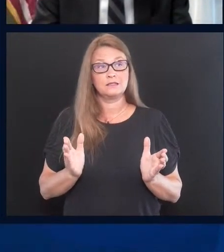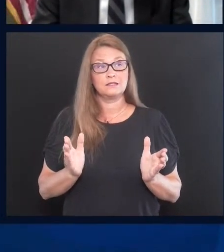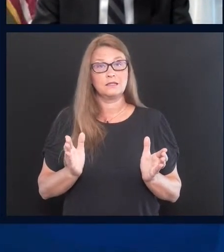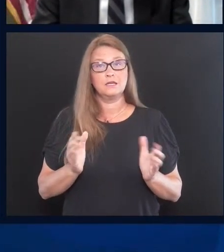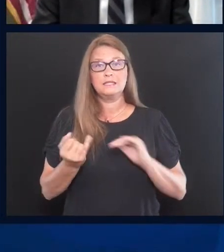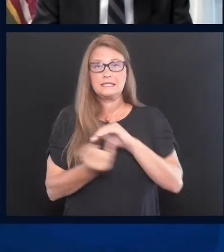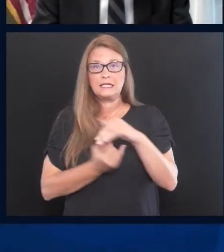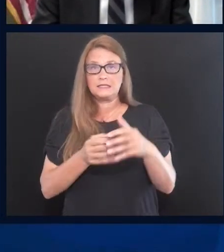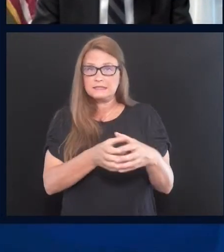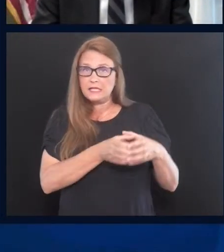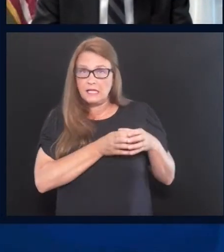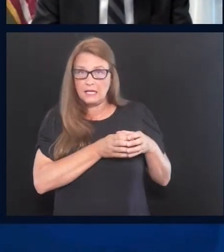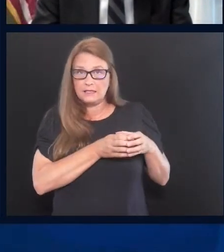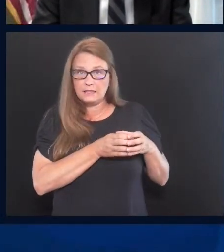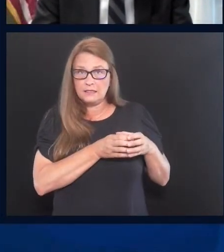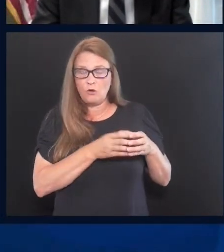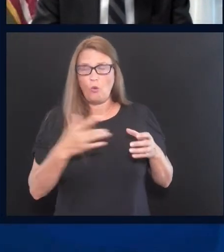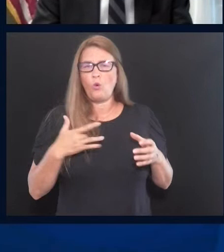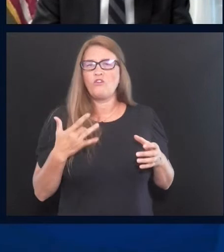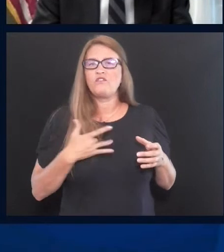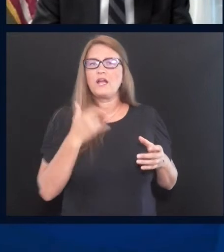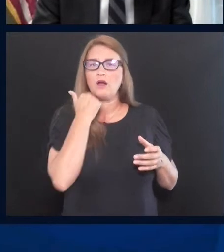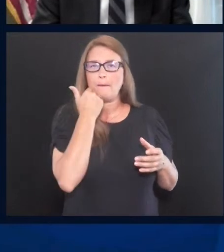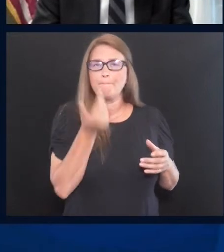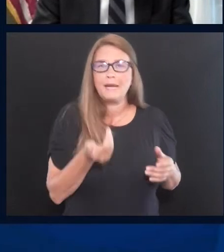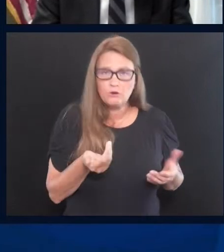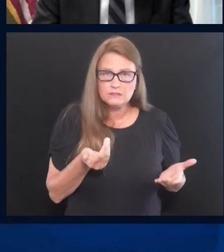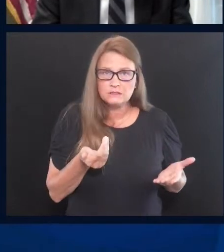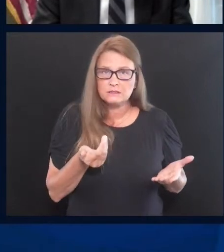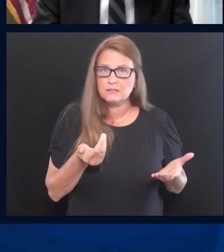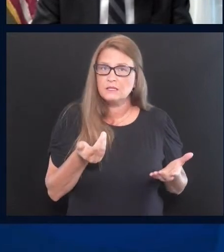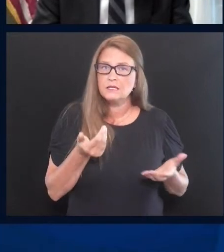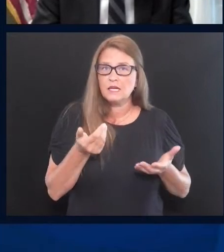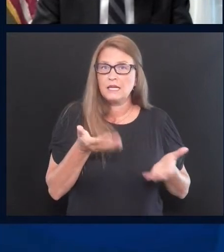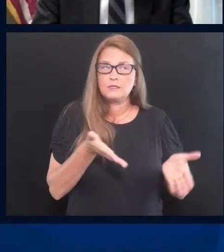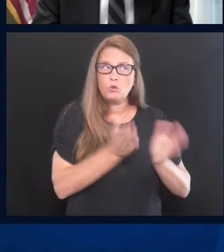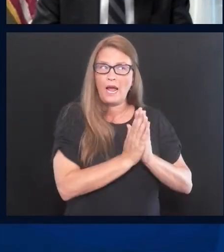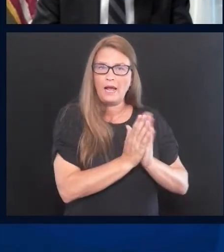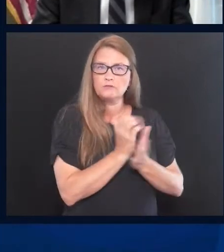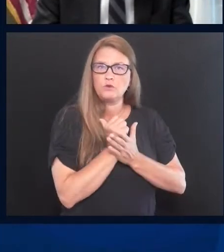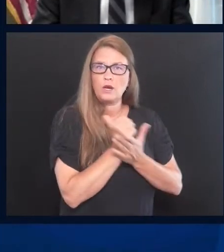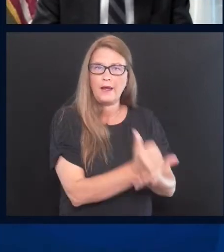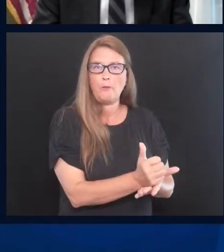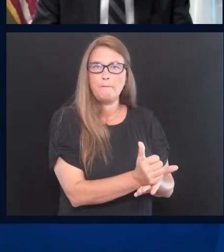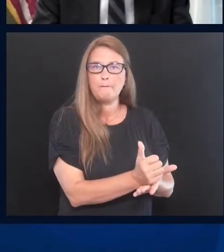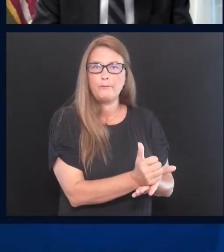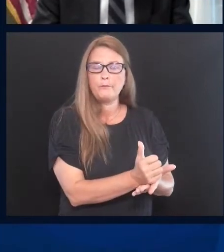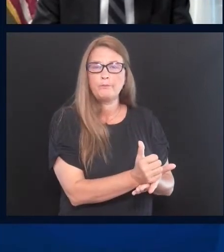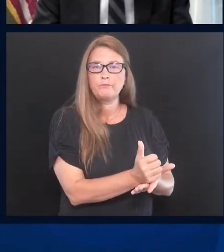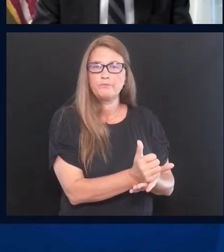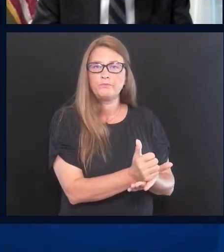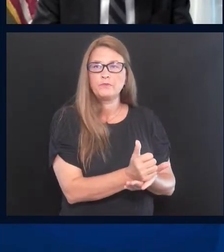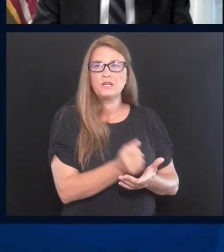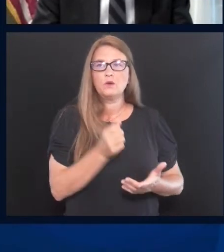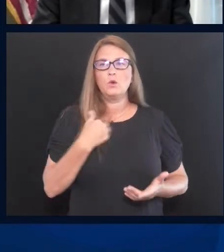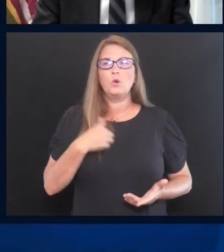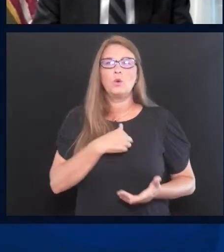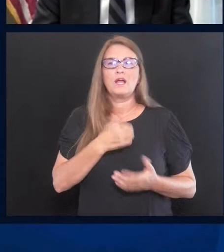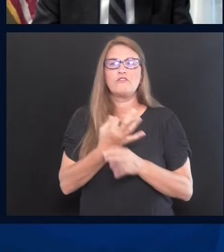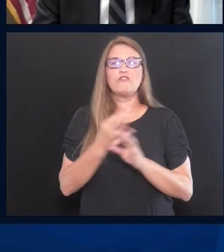yourself or feel embarrassed to reach out for help as needed. Please also remember there are free